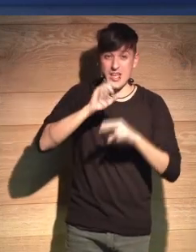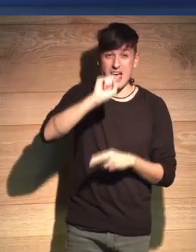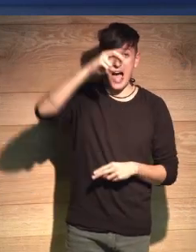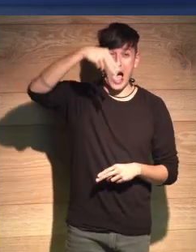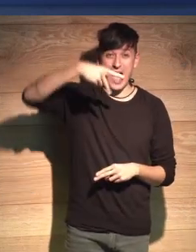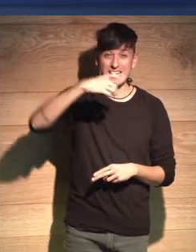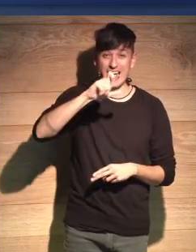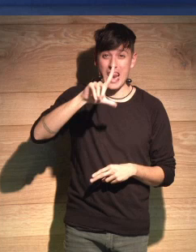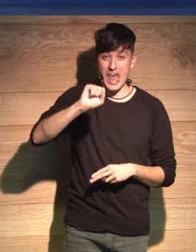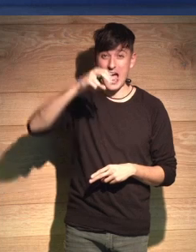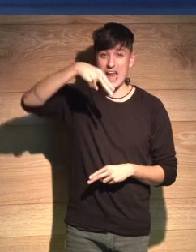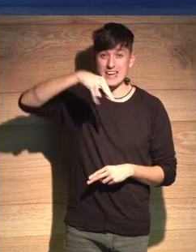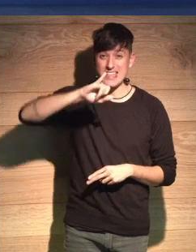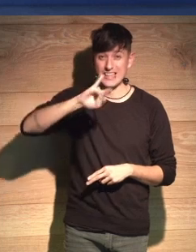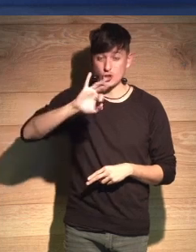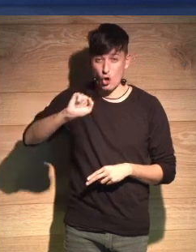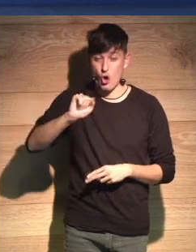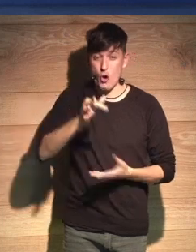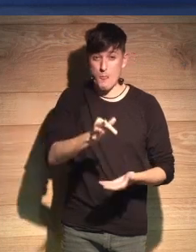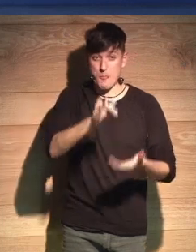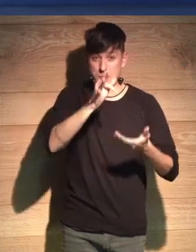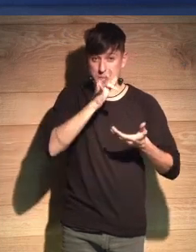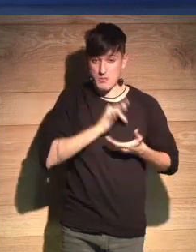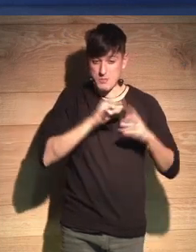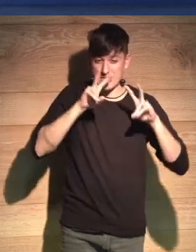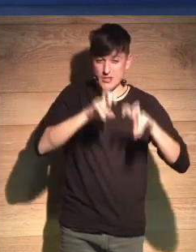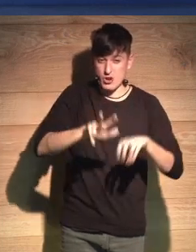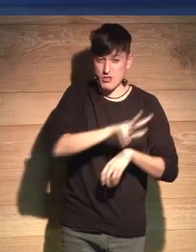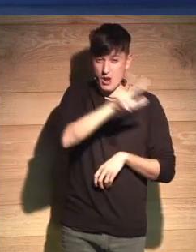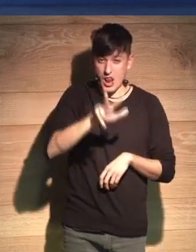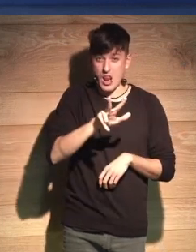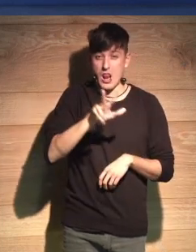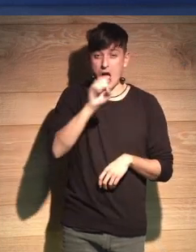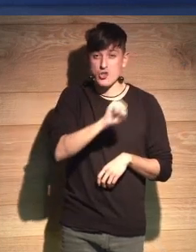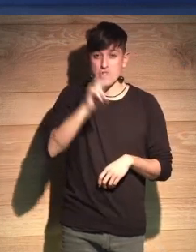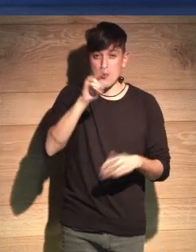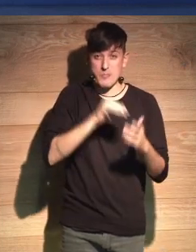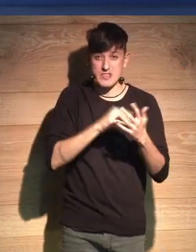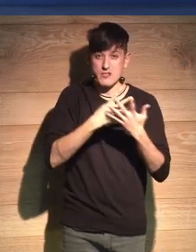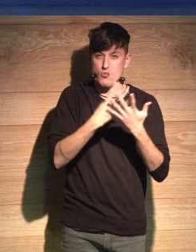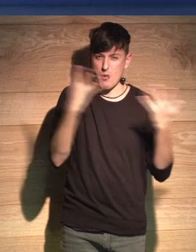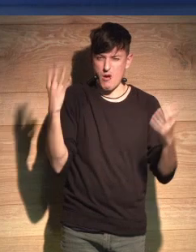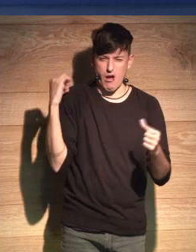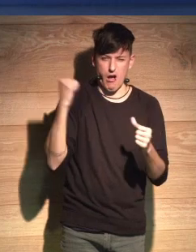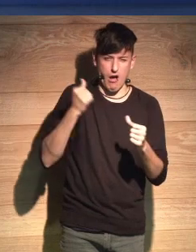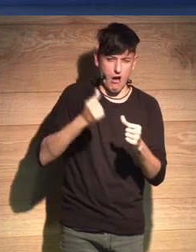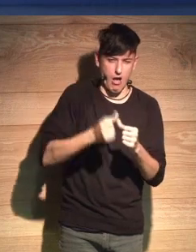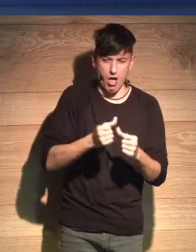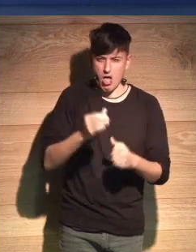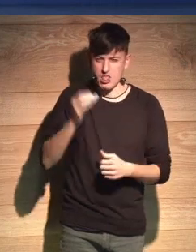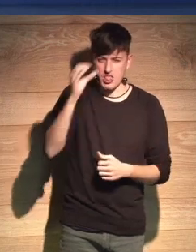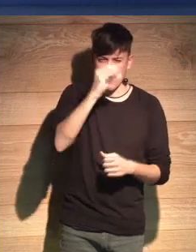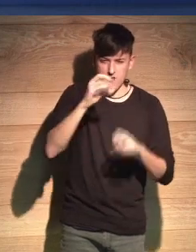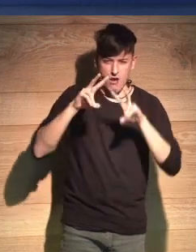screen is Ángela Nieto, National Award in Research, 2016. She has a